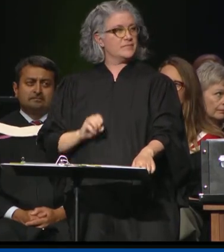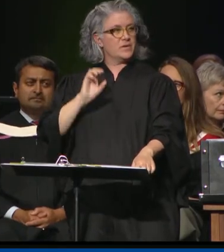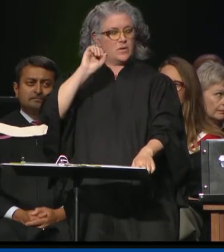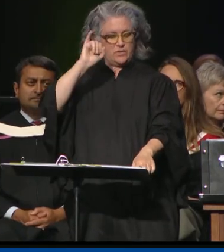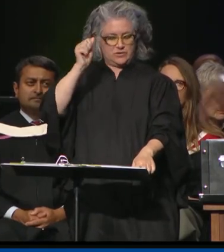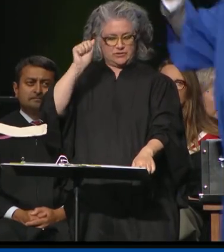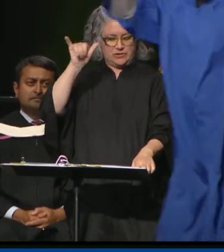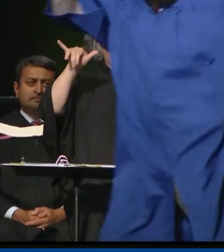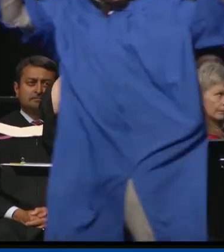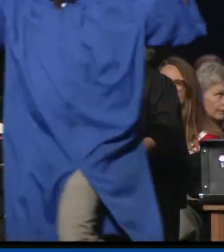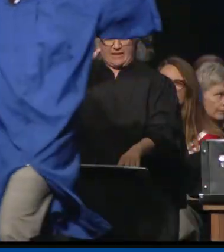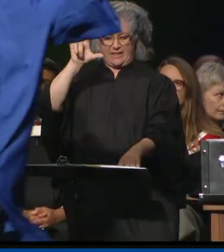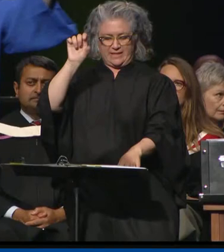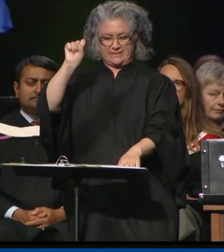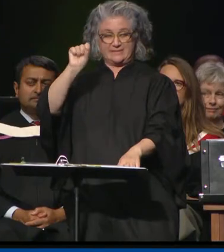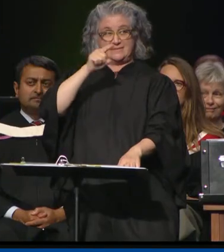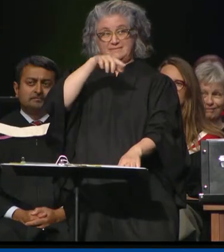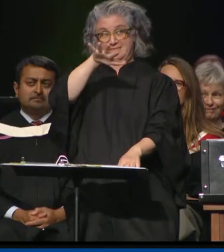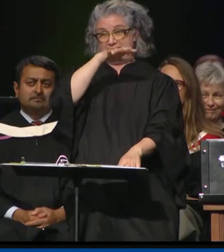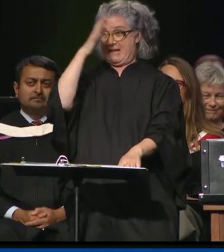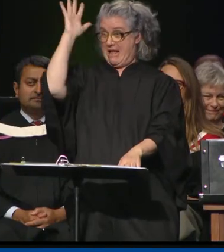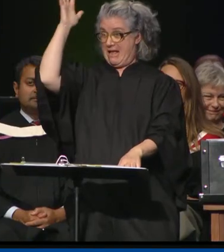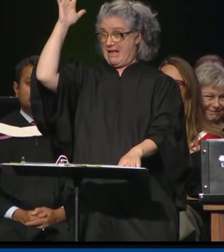OJ Ellis.